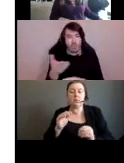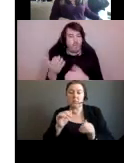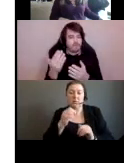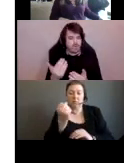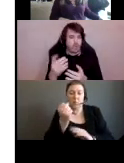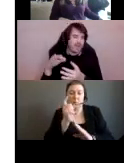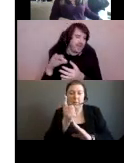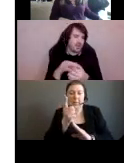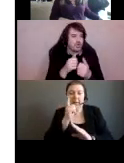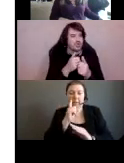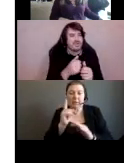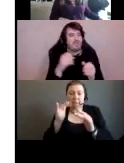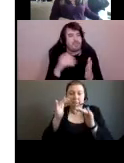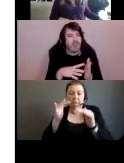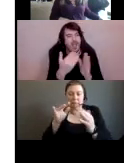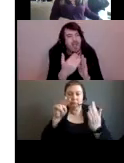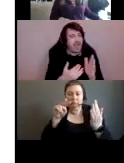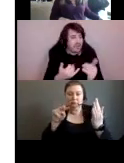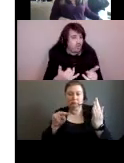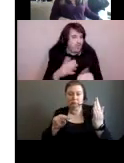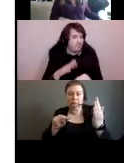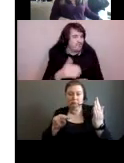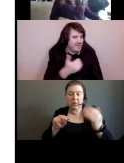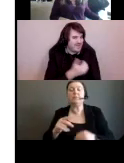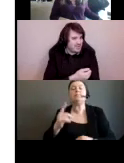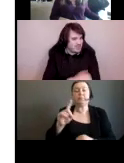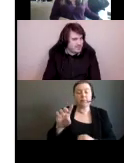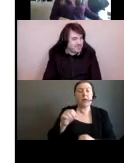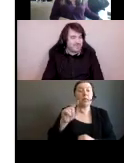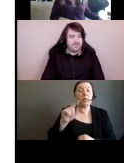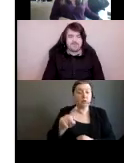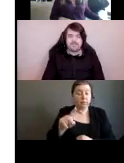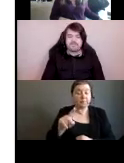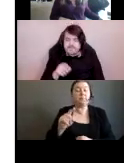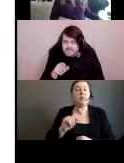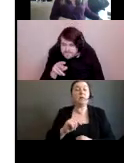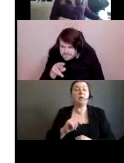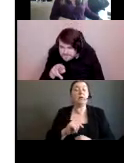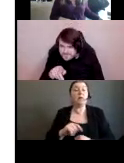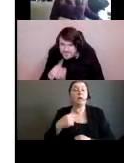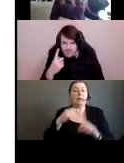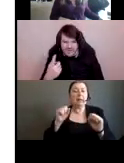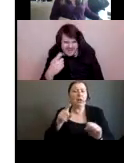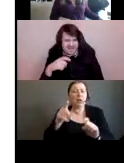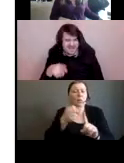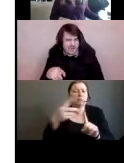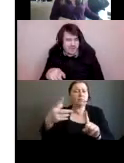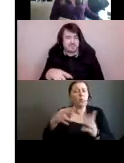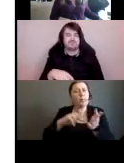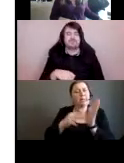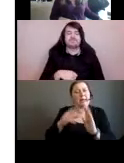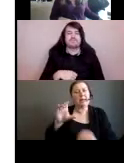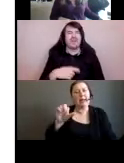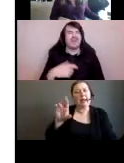me 1 second while I look. One of the questions that we have is here, could you please define caregiver for people at